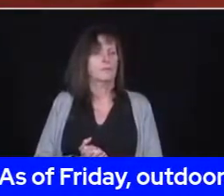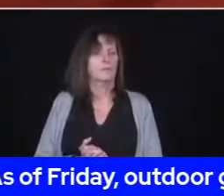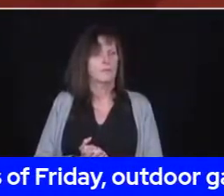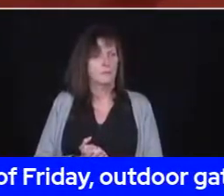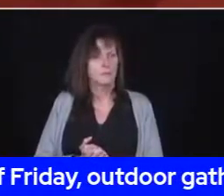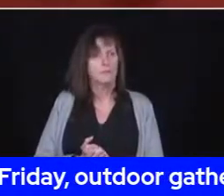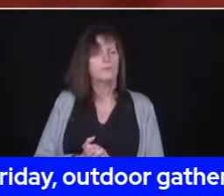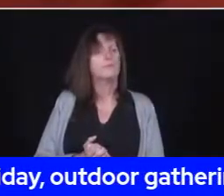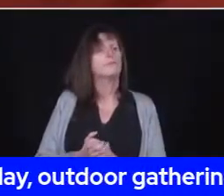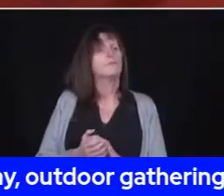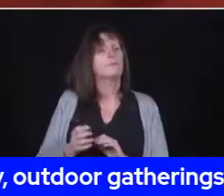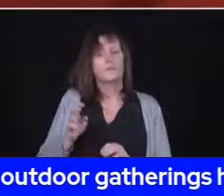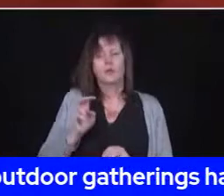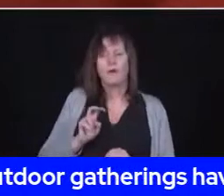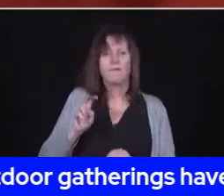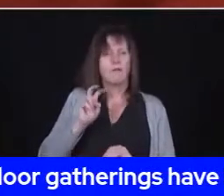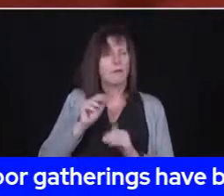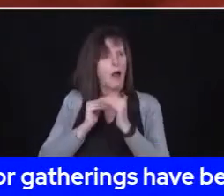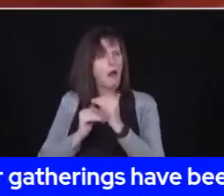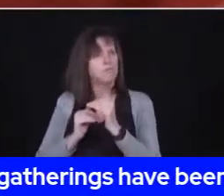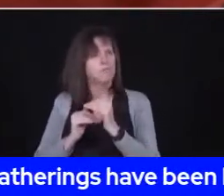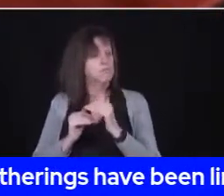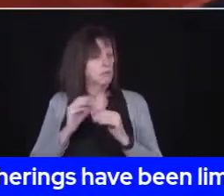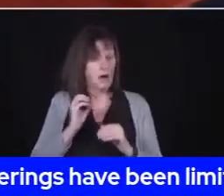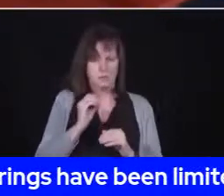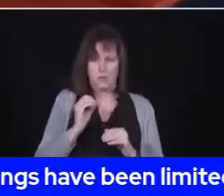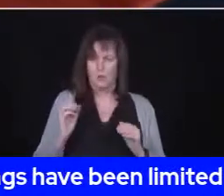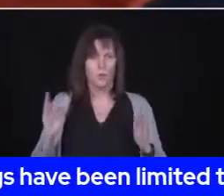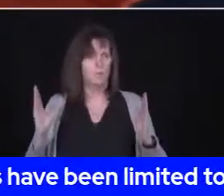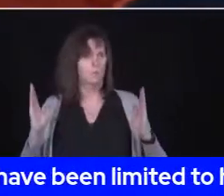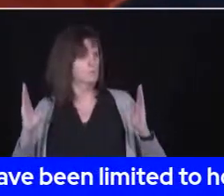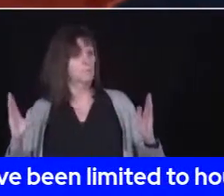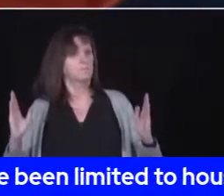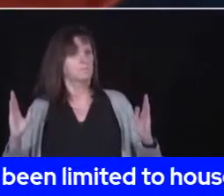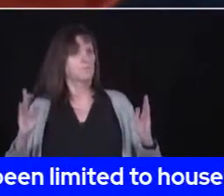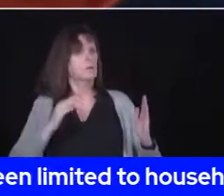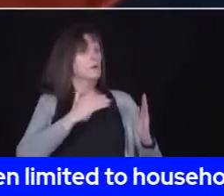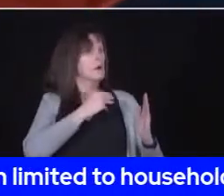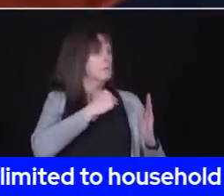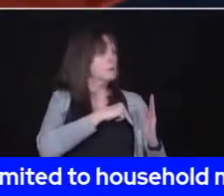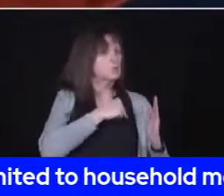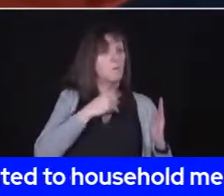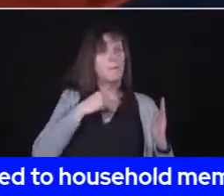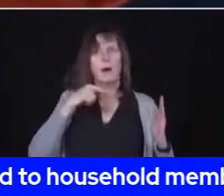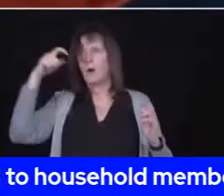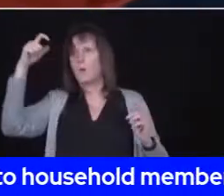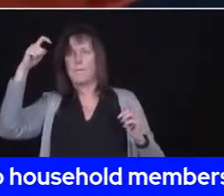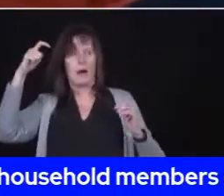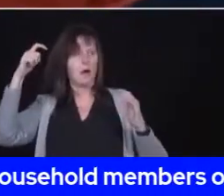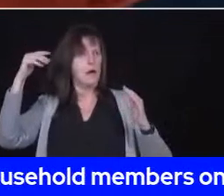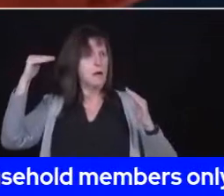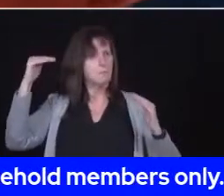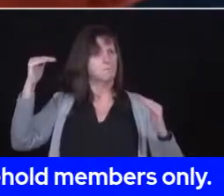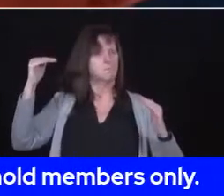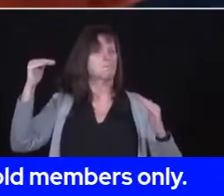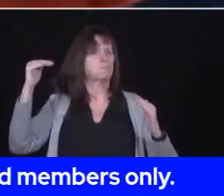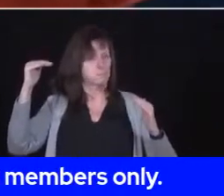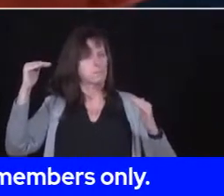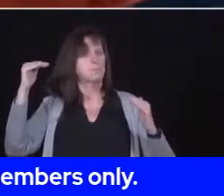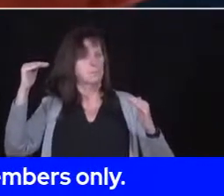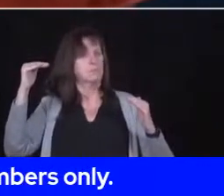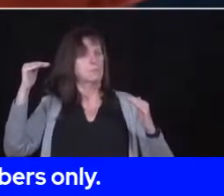borders with Manitoba and Quebec. You mentioned, Premier, that you want to